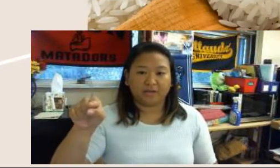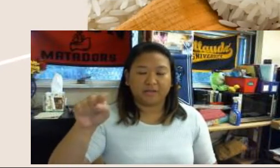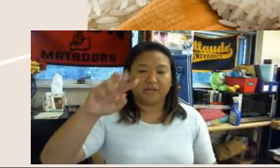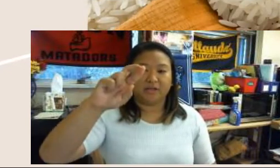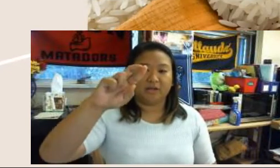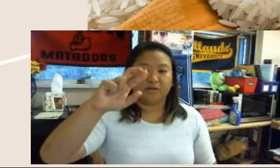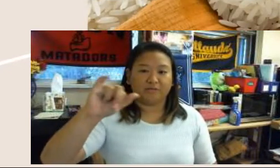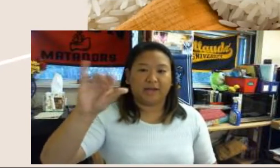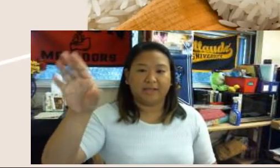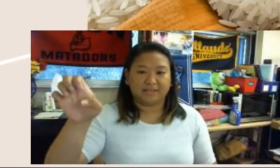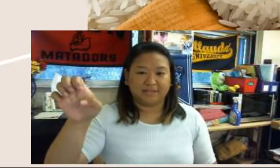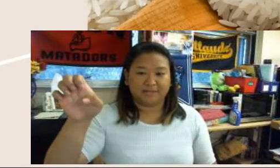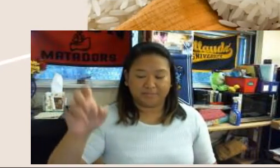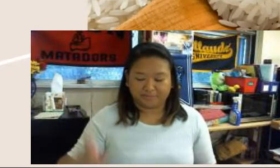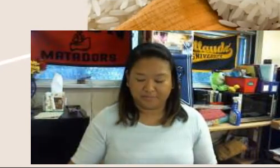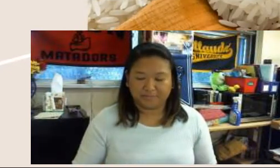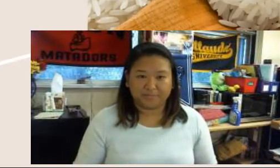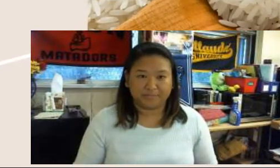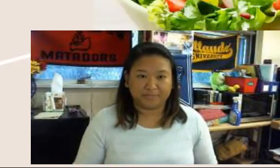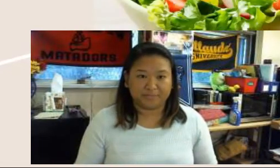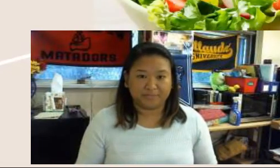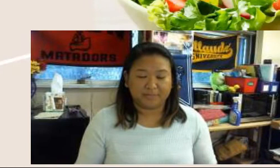arc, rice.